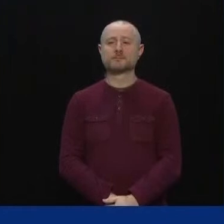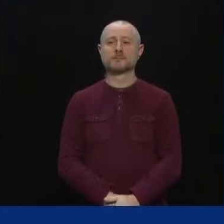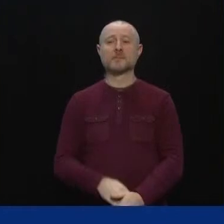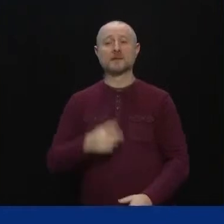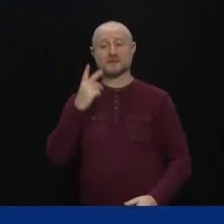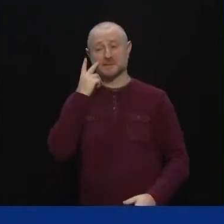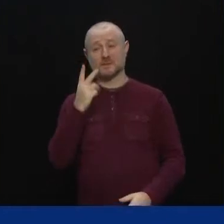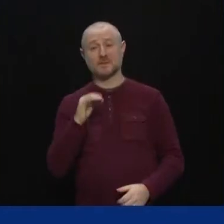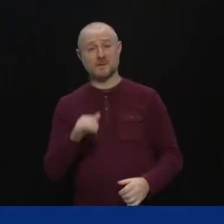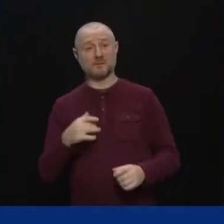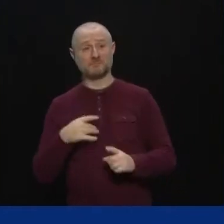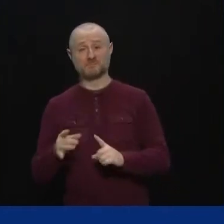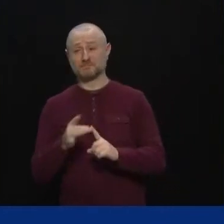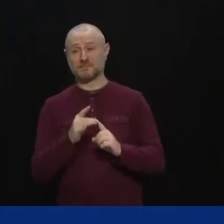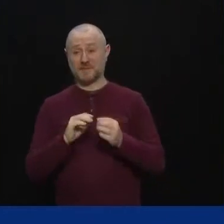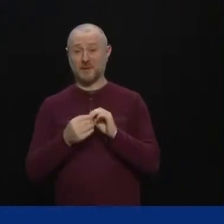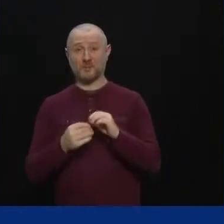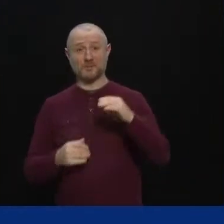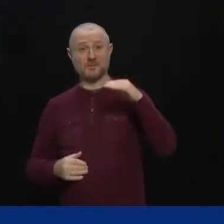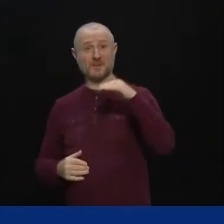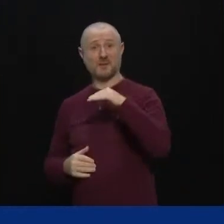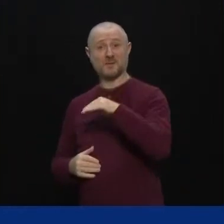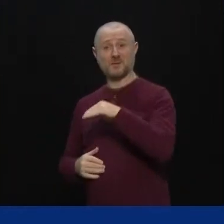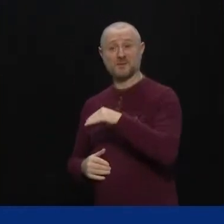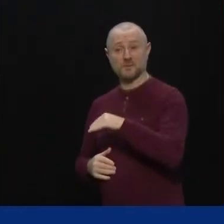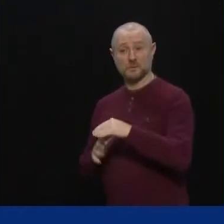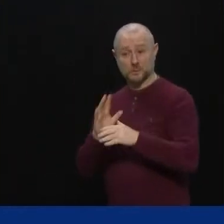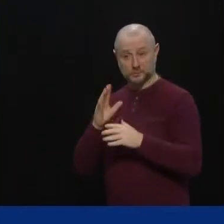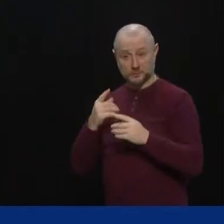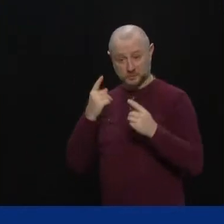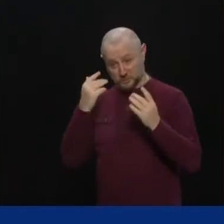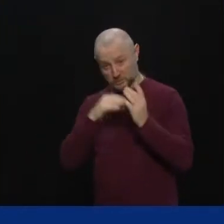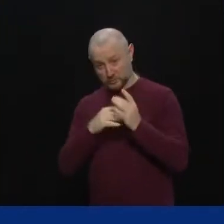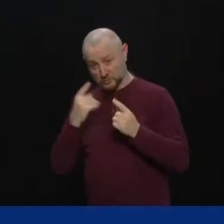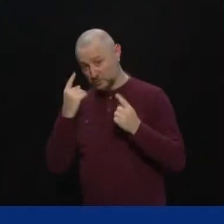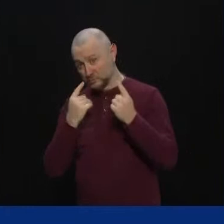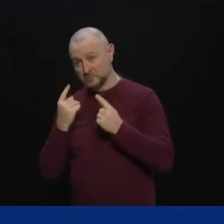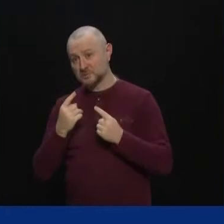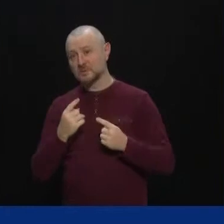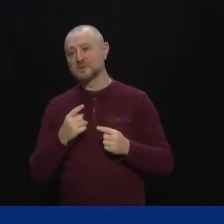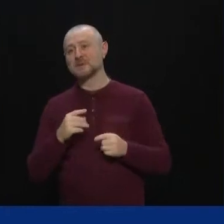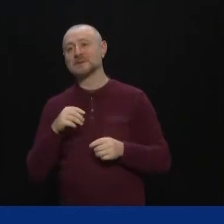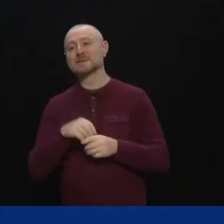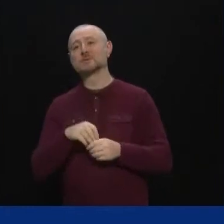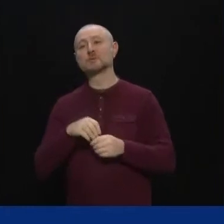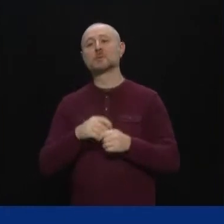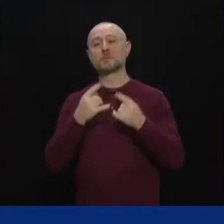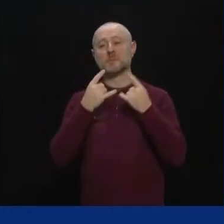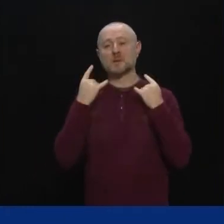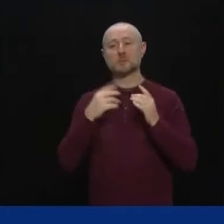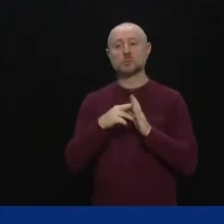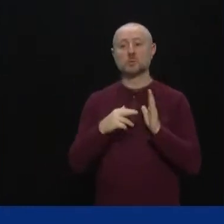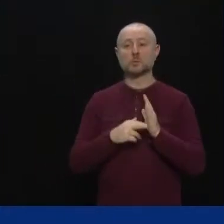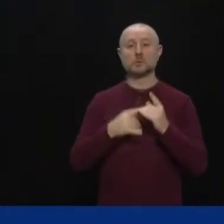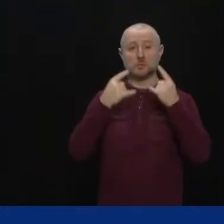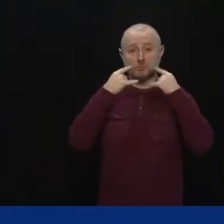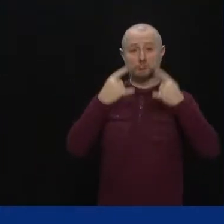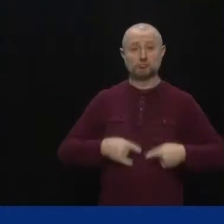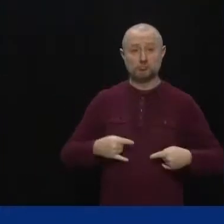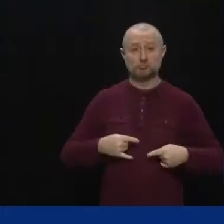cases, are you reconsidering or evaluating the indoor mask rule for February 1st? As a follow-up on the